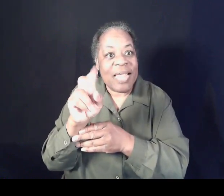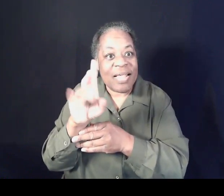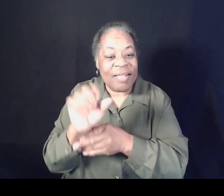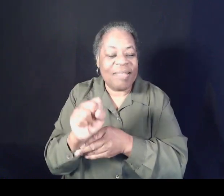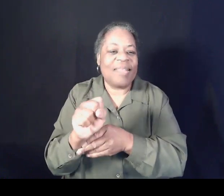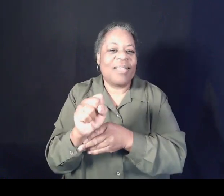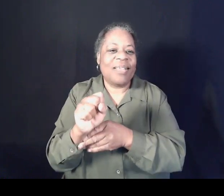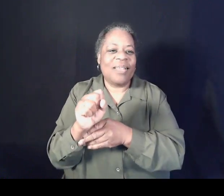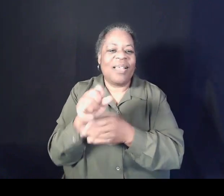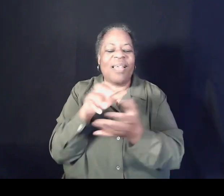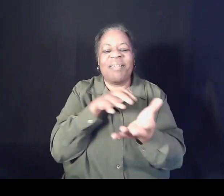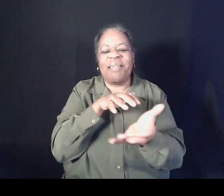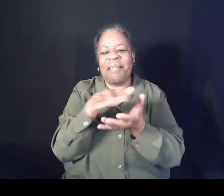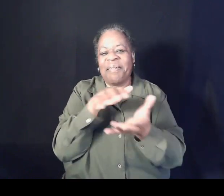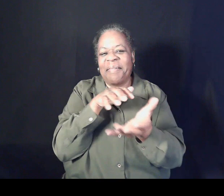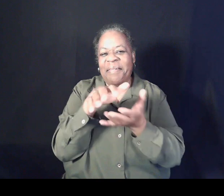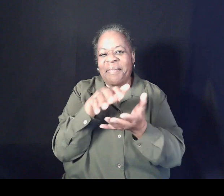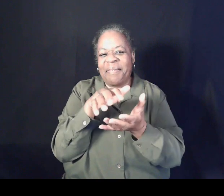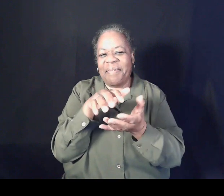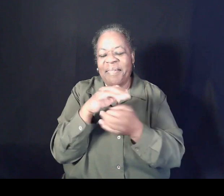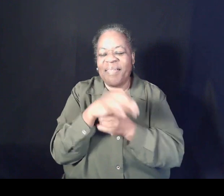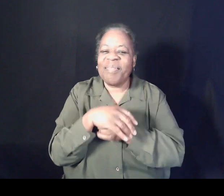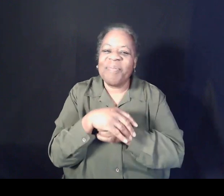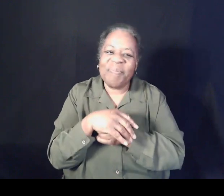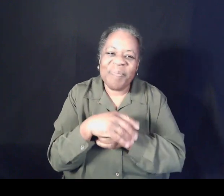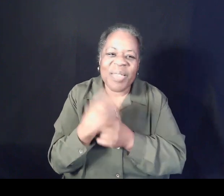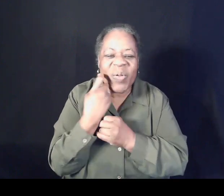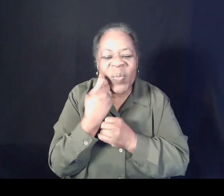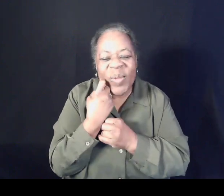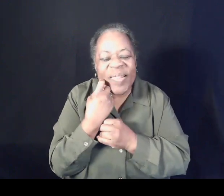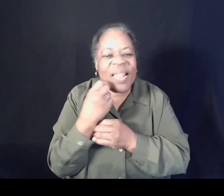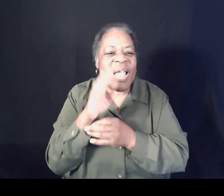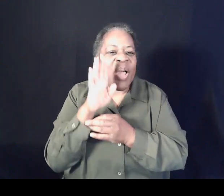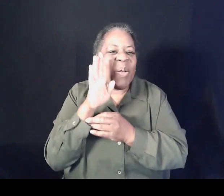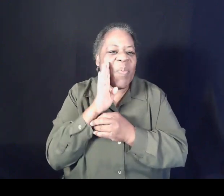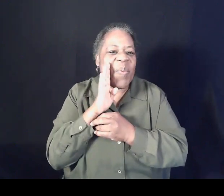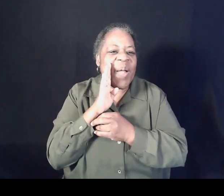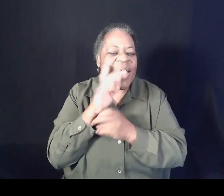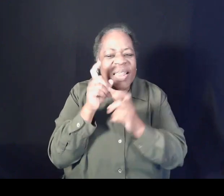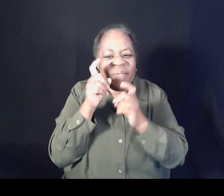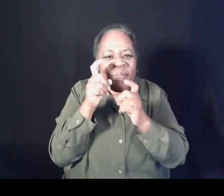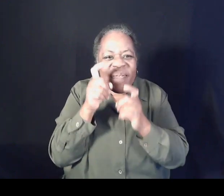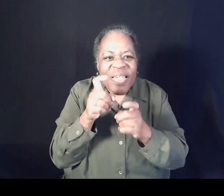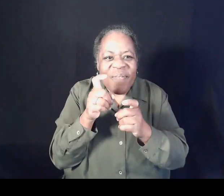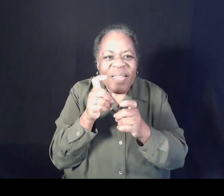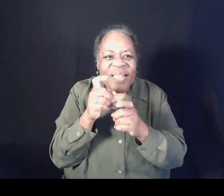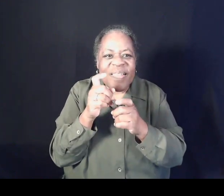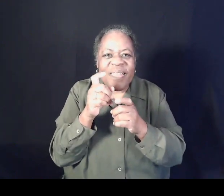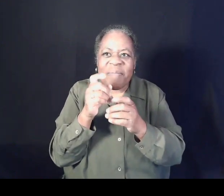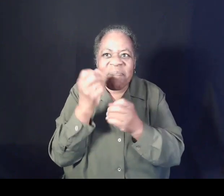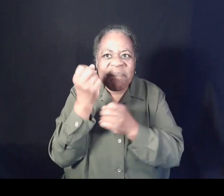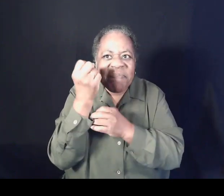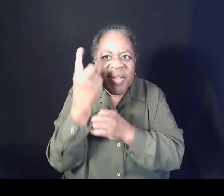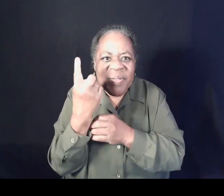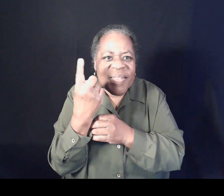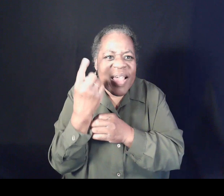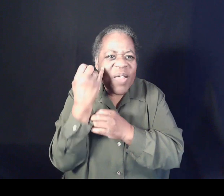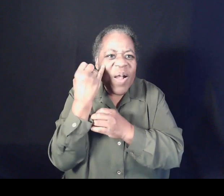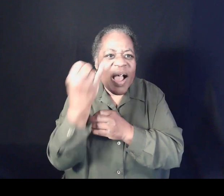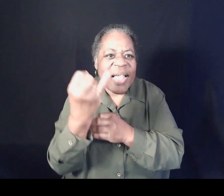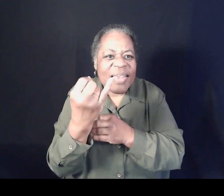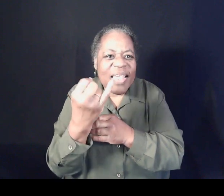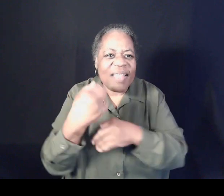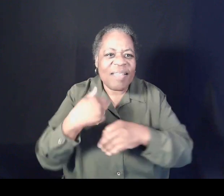Well, even in recent meetings, Brian has sometimes given the best insights or ideas in that meeting. And often they make me